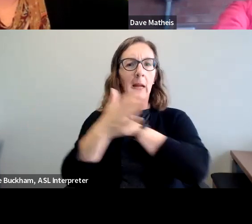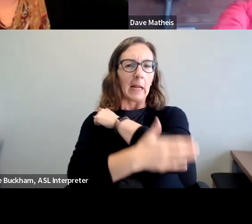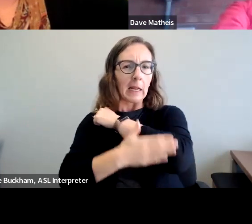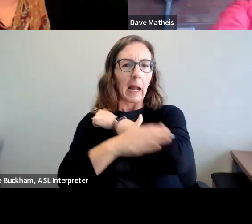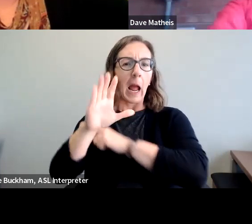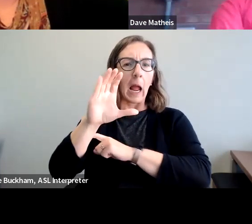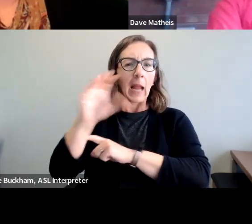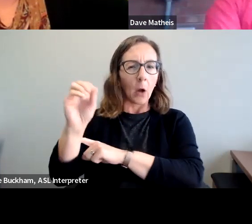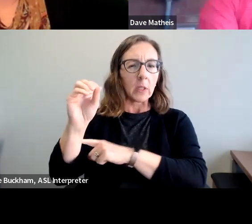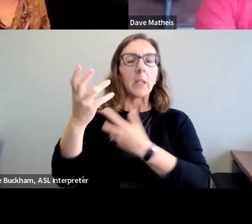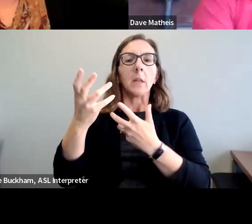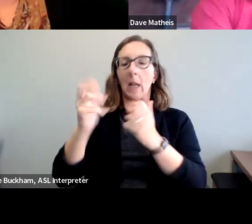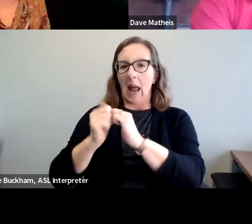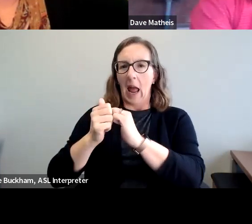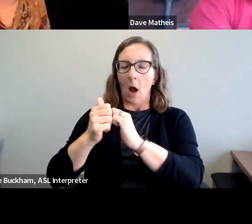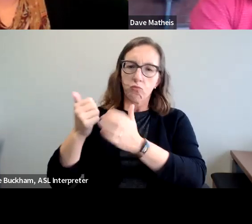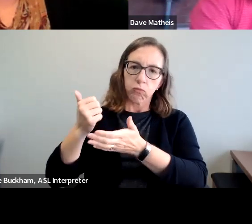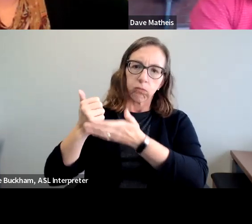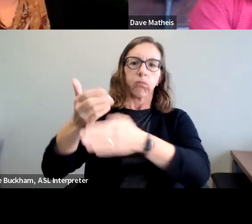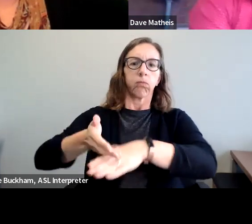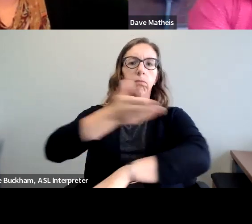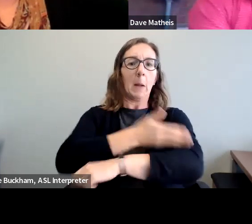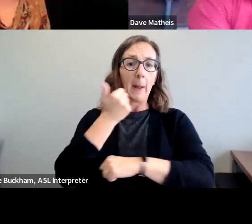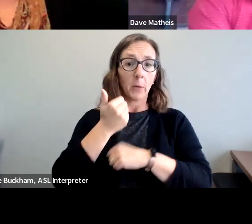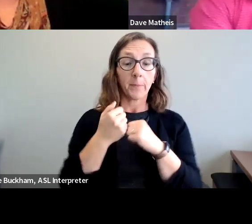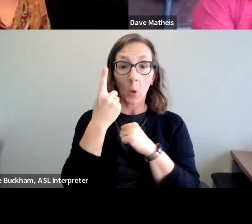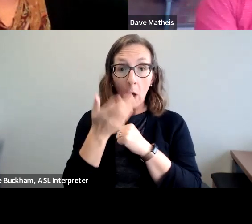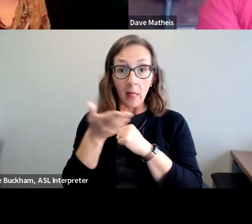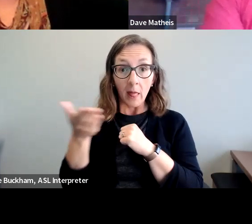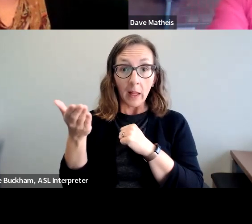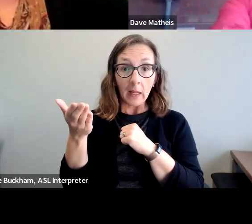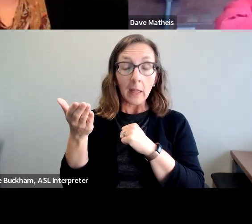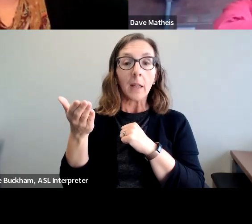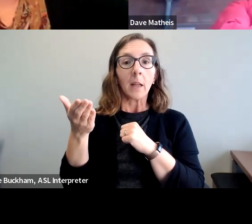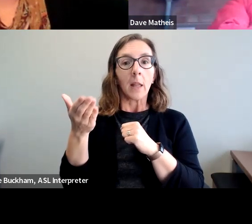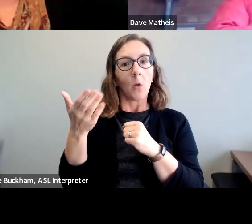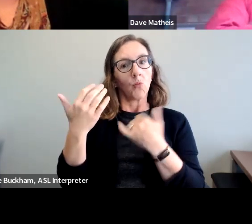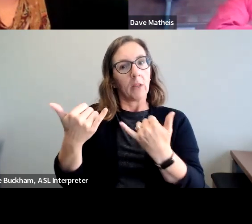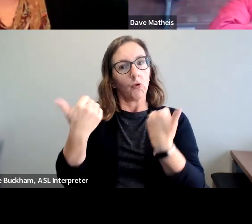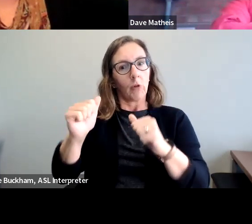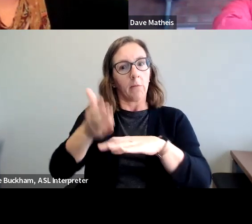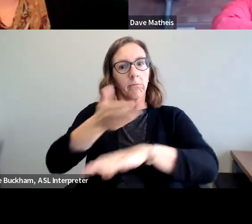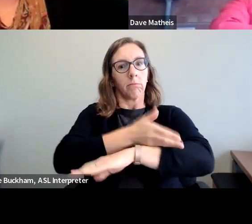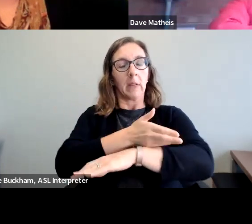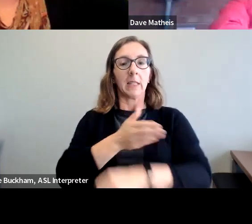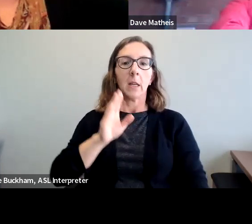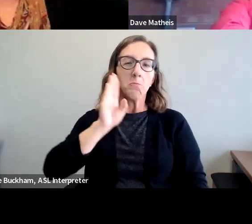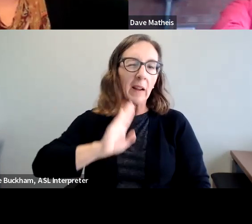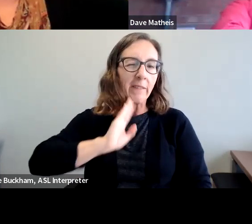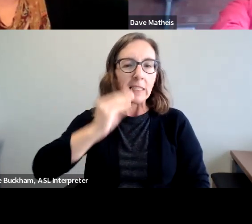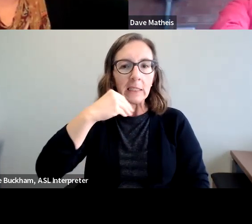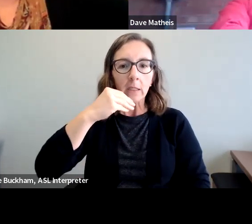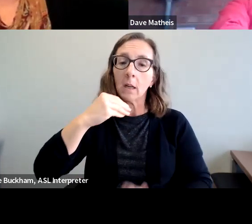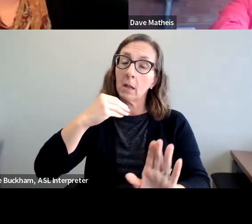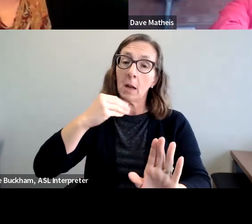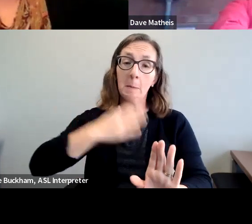make things better. The one thing that we're working on, and everybody has an issue with this, is respite. I love my daughter